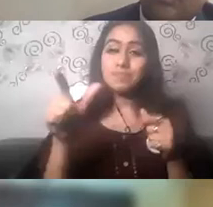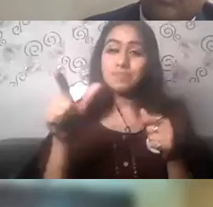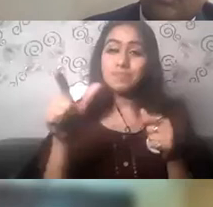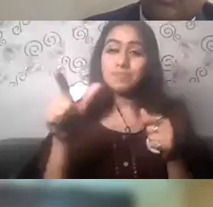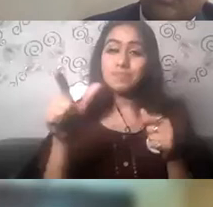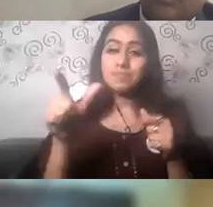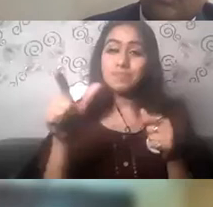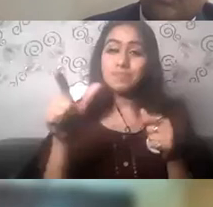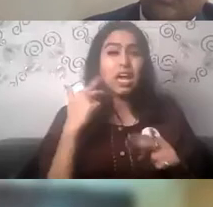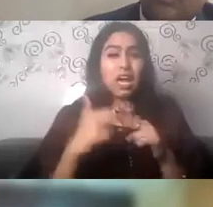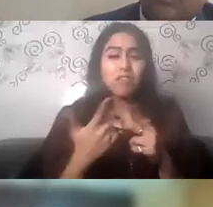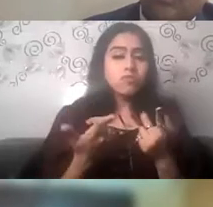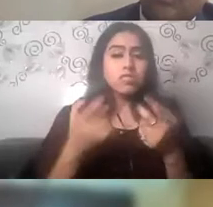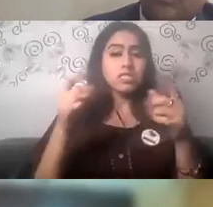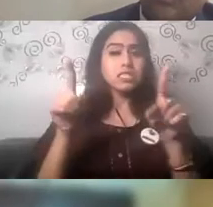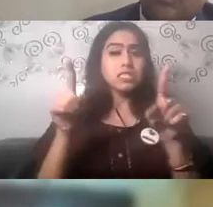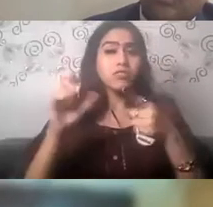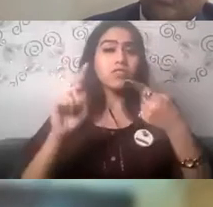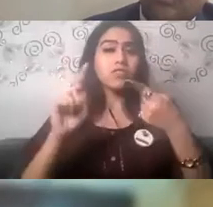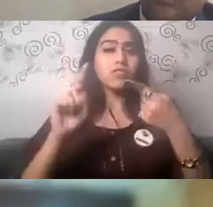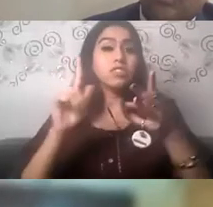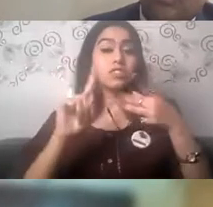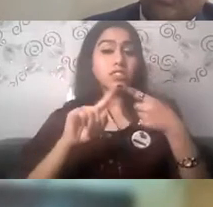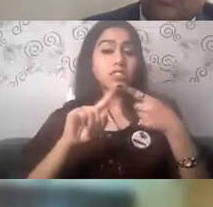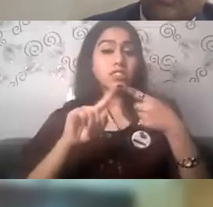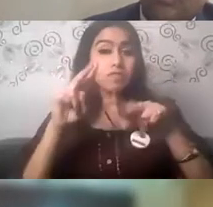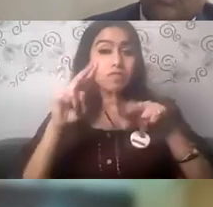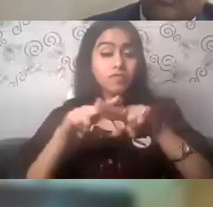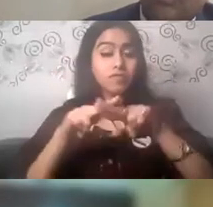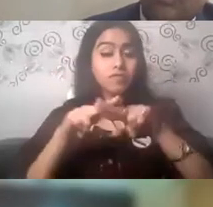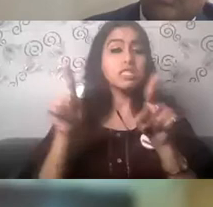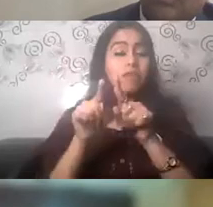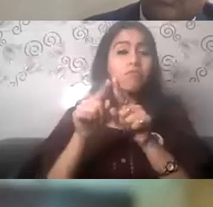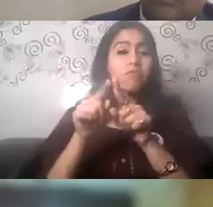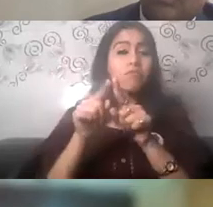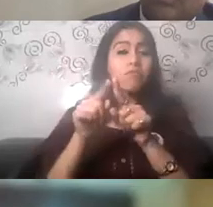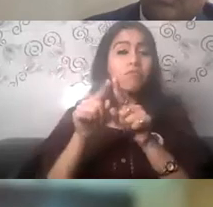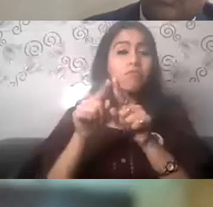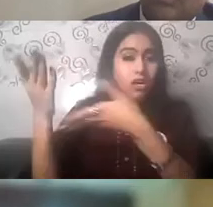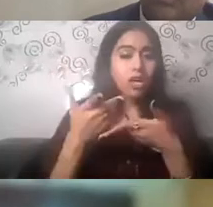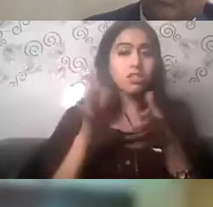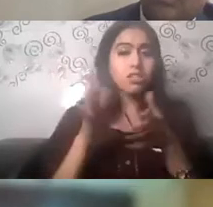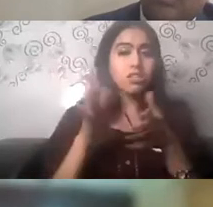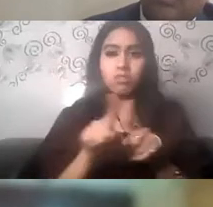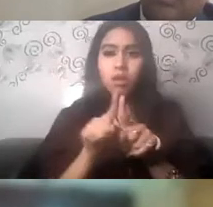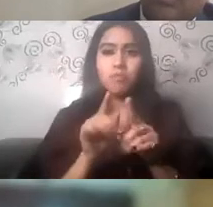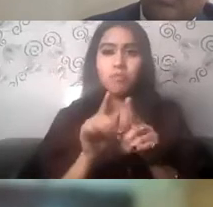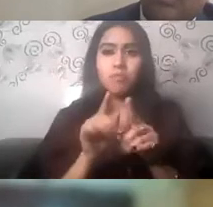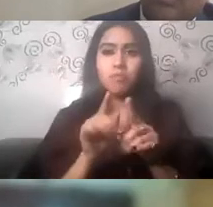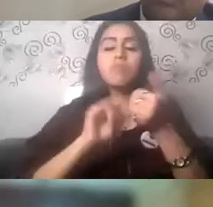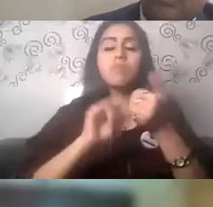whether the chief guest has reported or not. The chief guest reported. Can you see Shishi Sharma